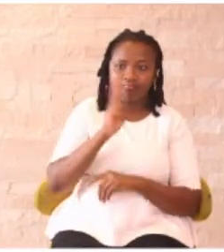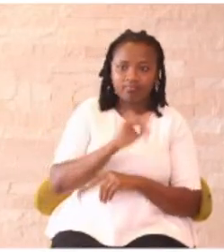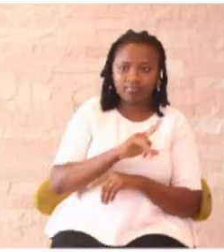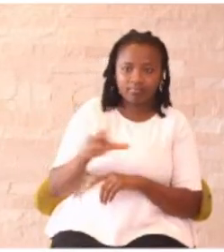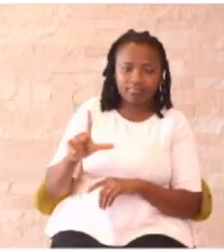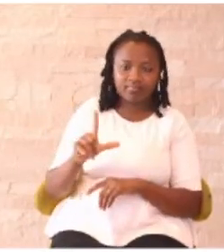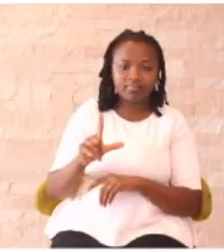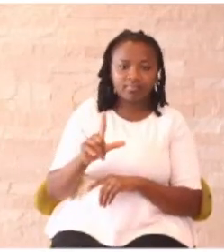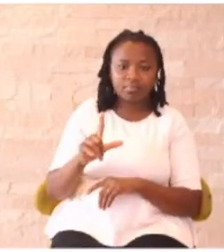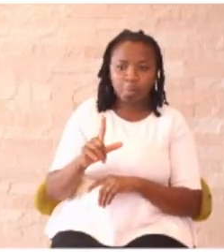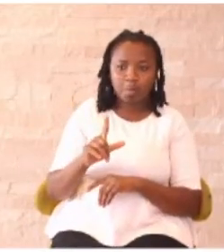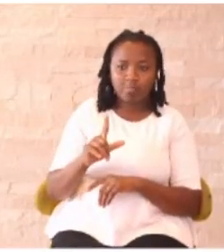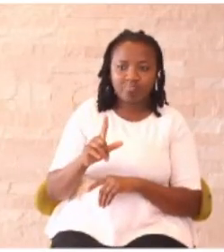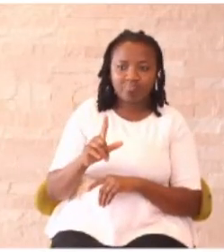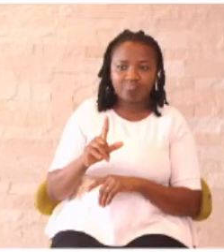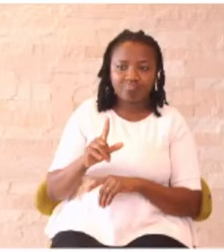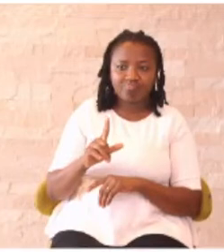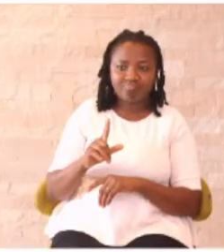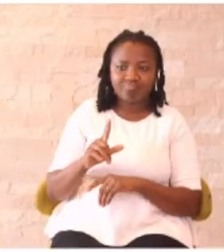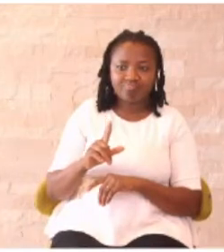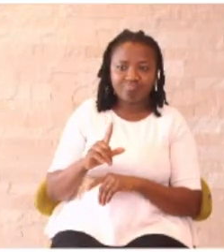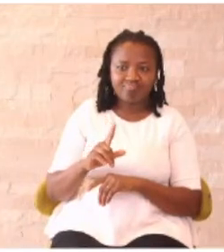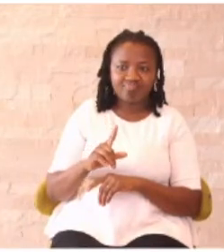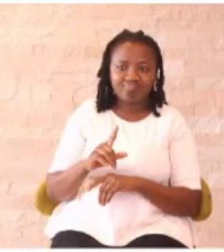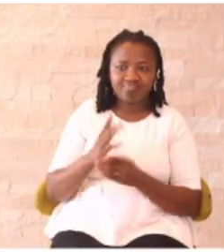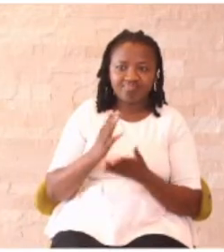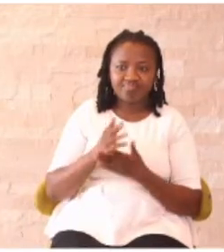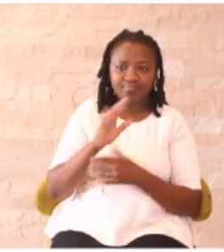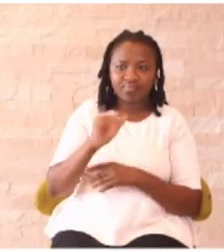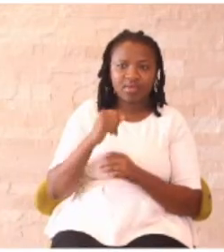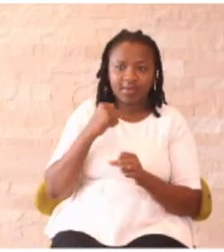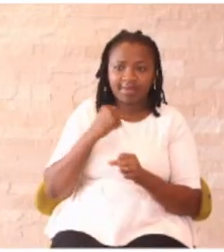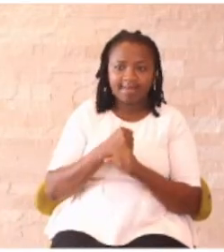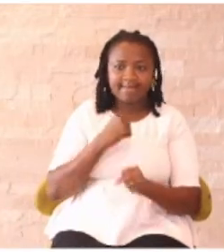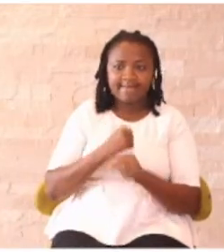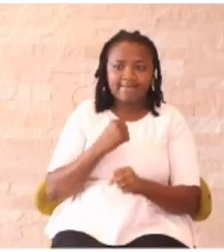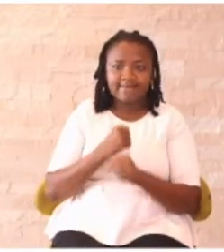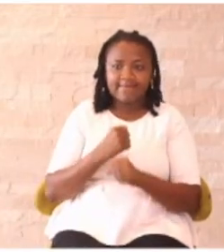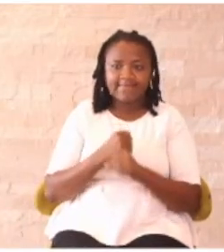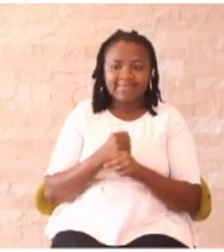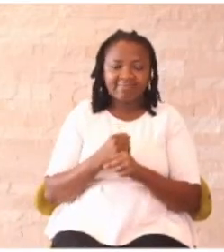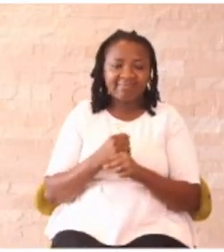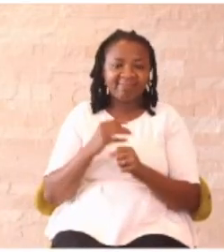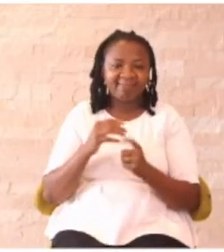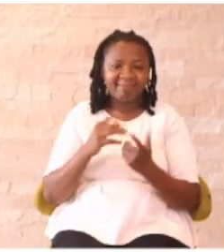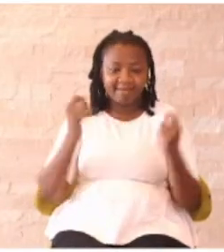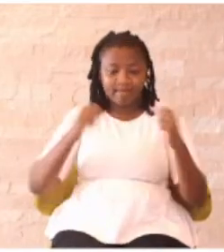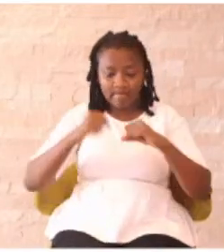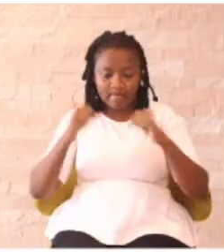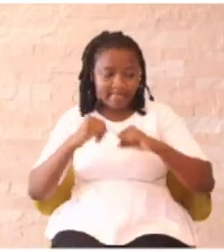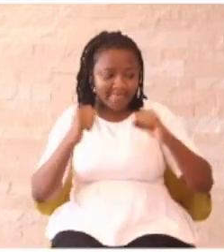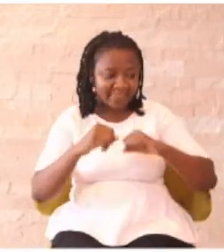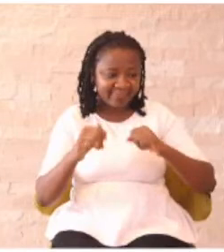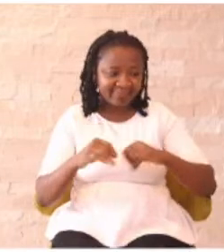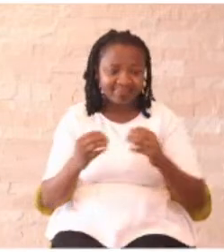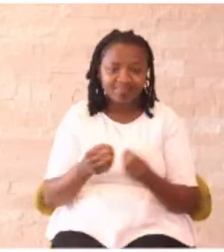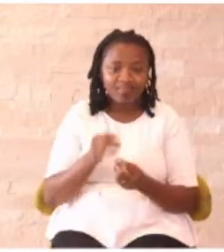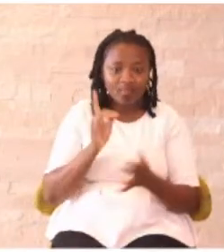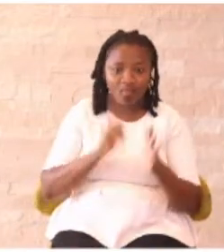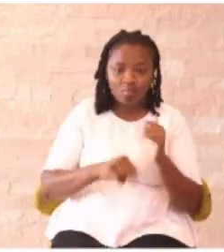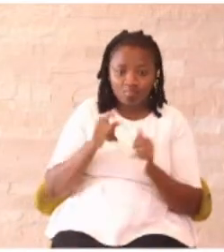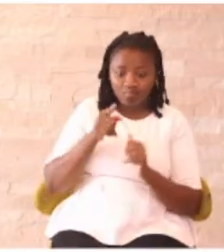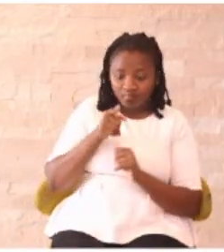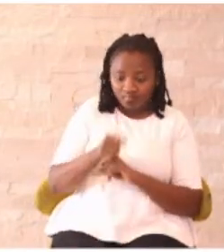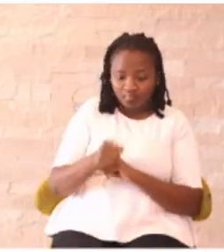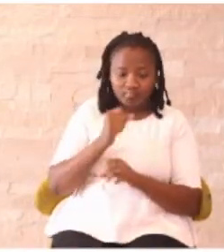assented. So it was quite a challenge being able to agree that what are